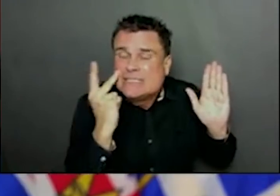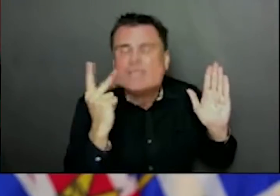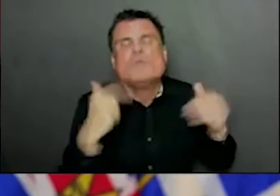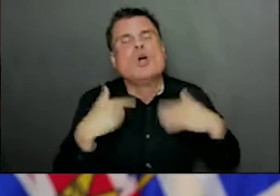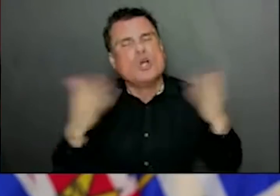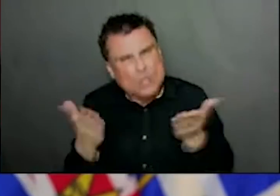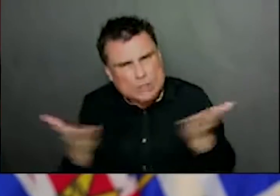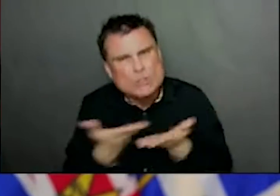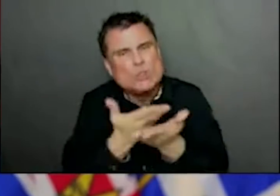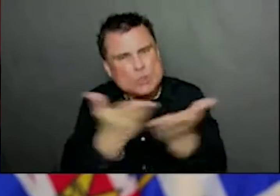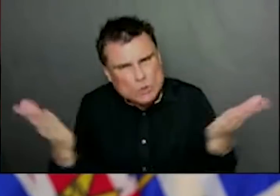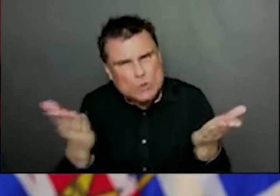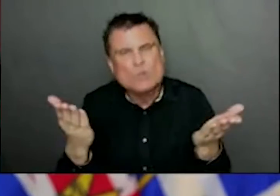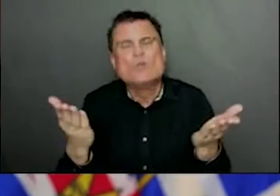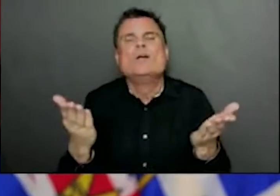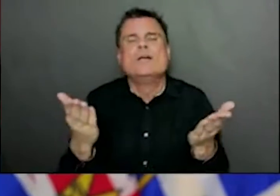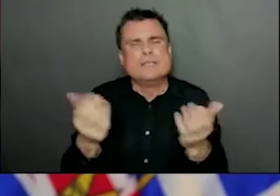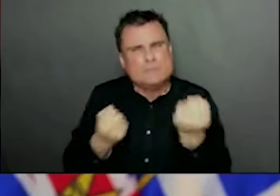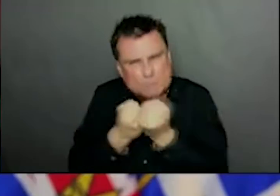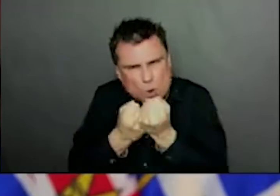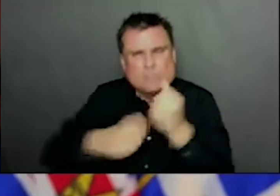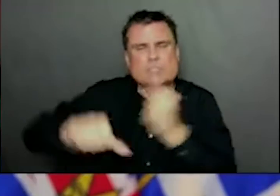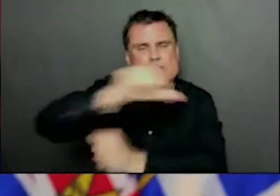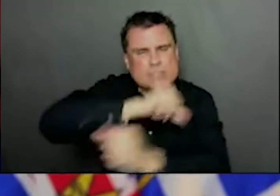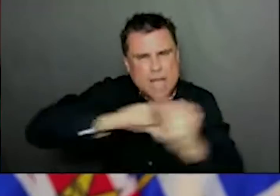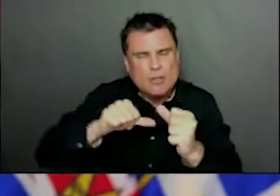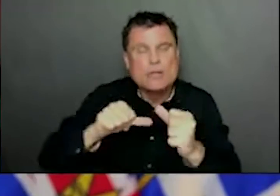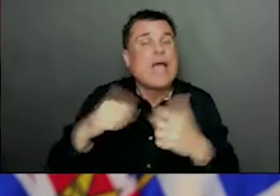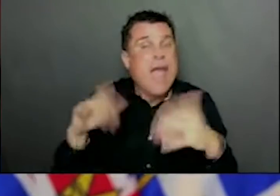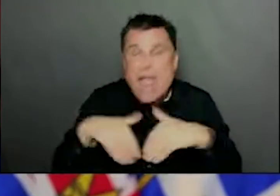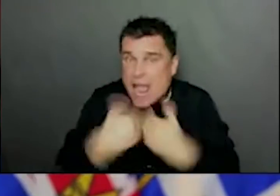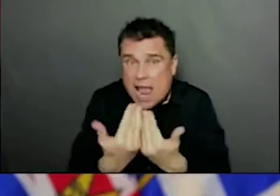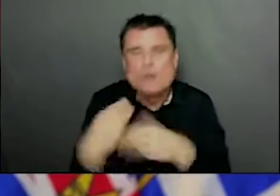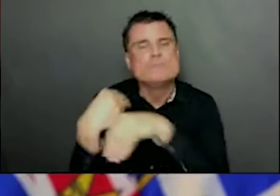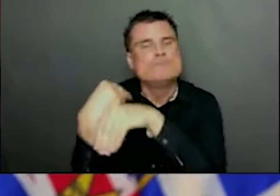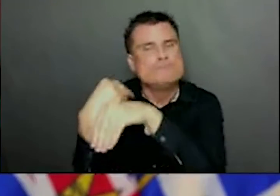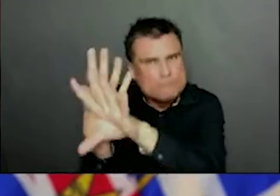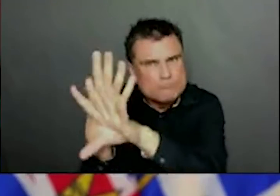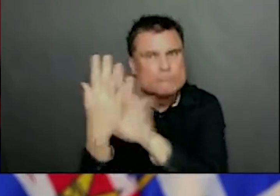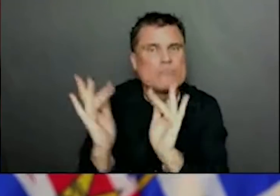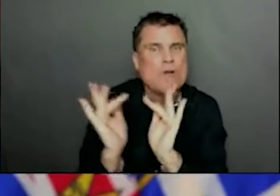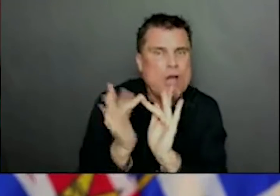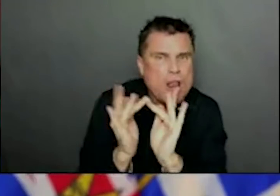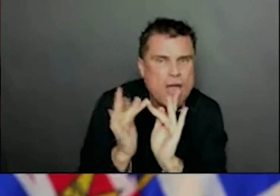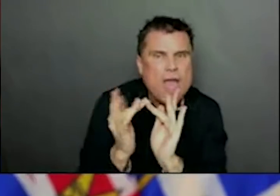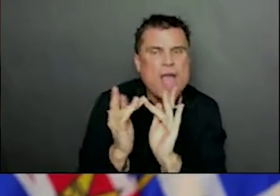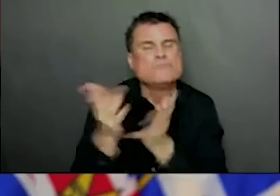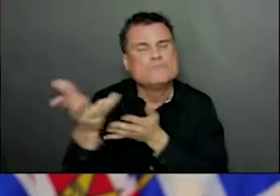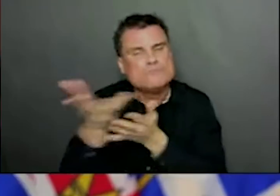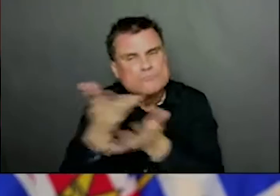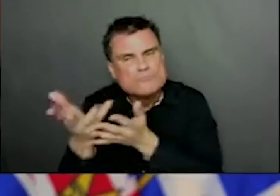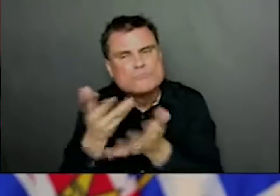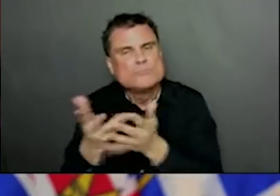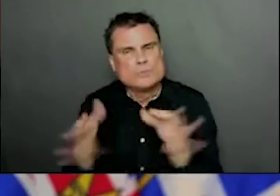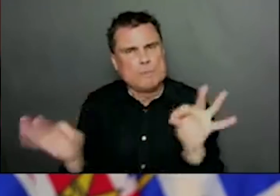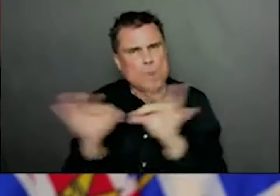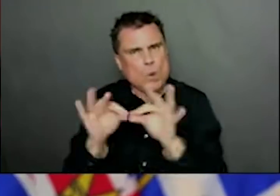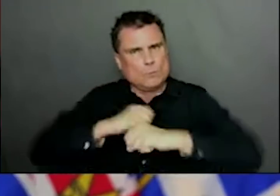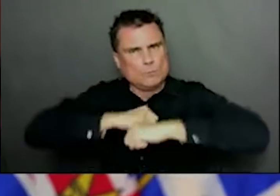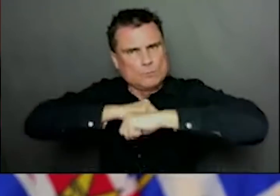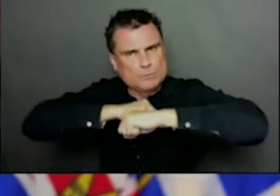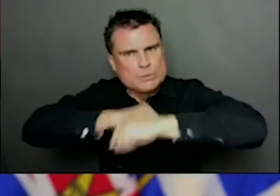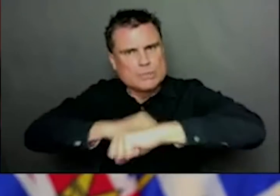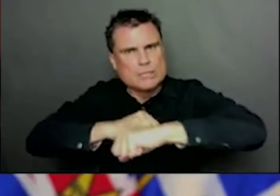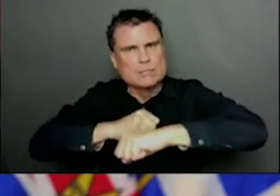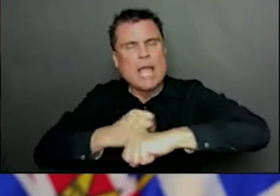to protect our seniors and elders, even as we're moving along with our immunization program. But it's a